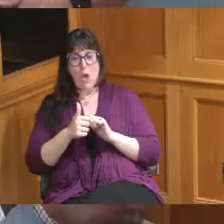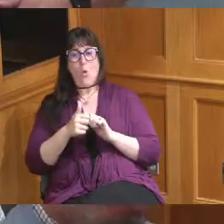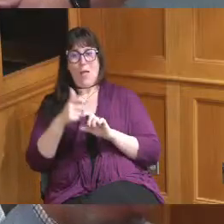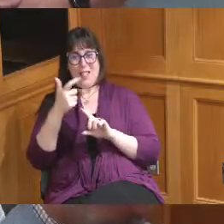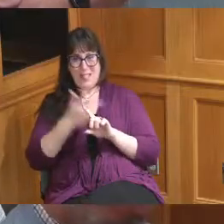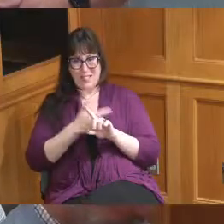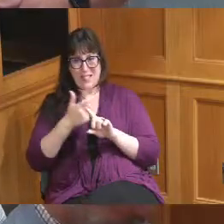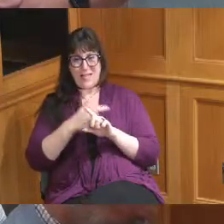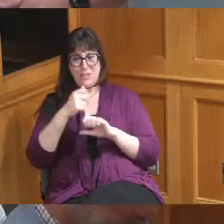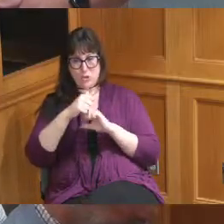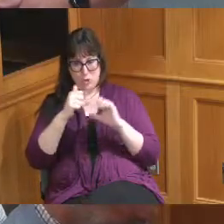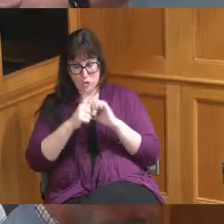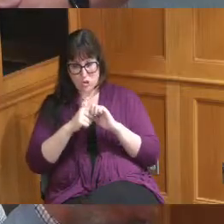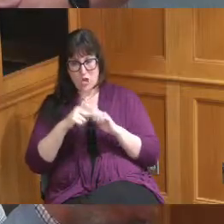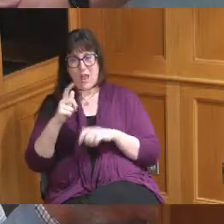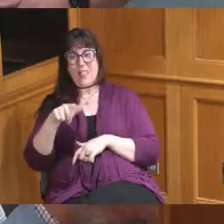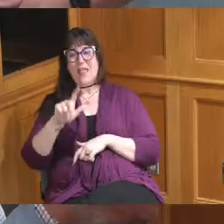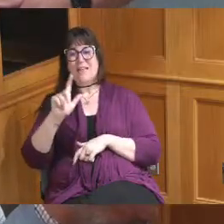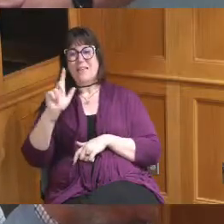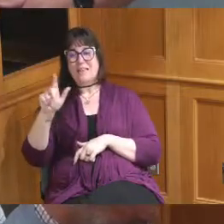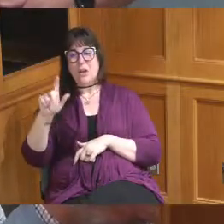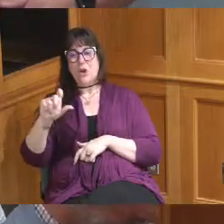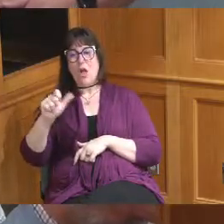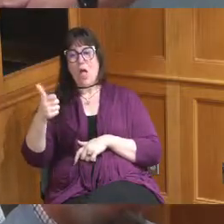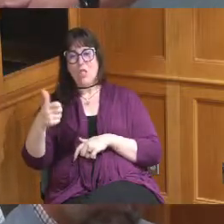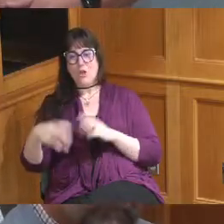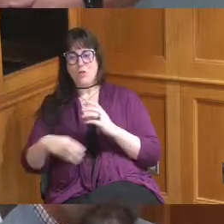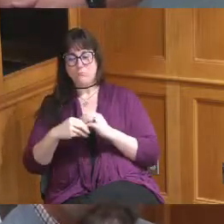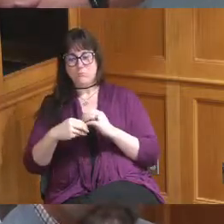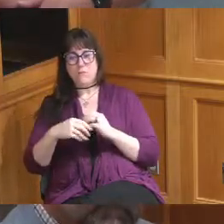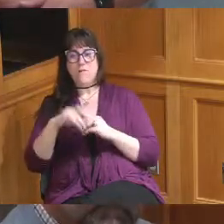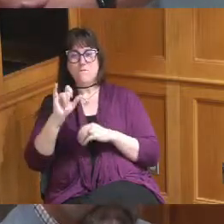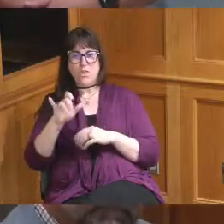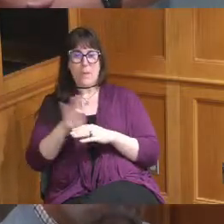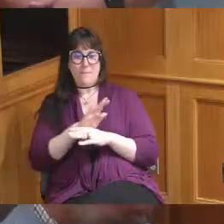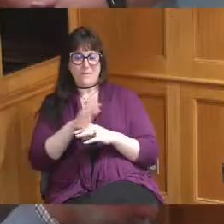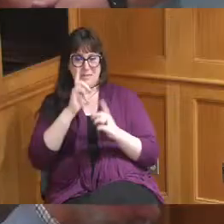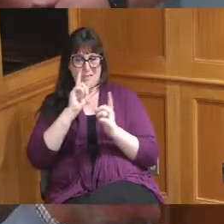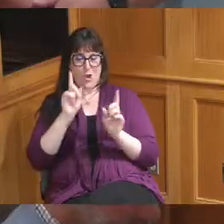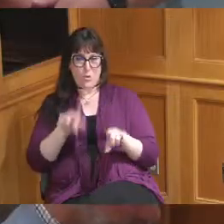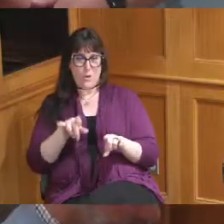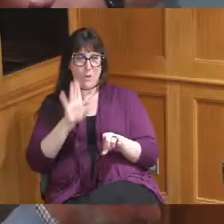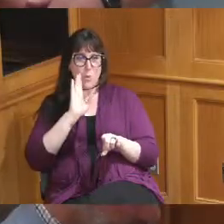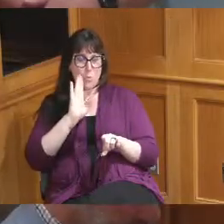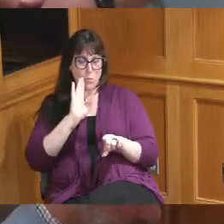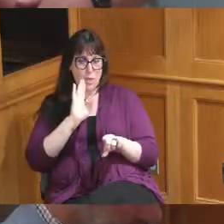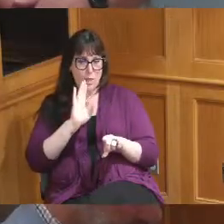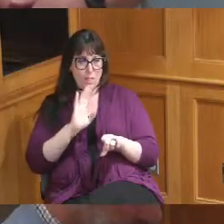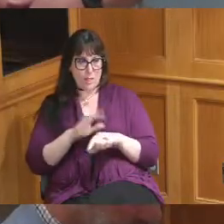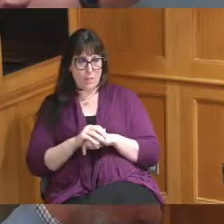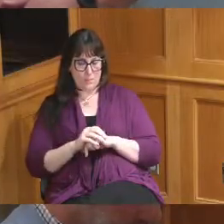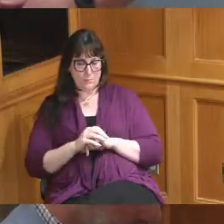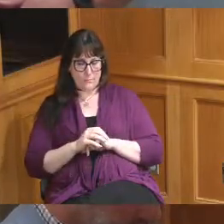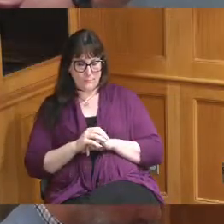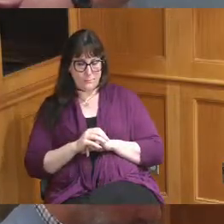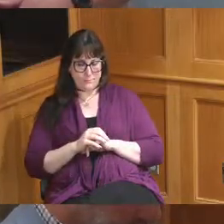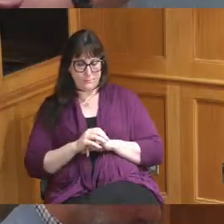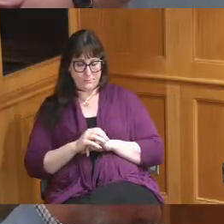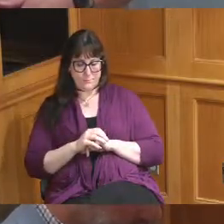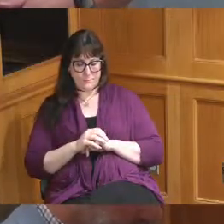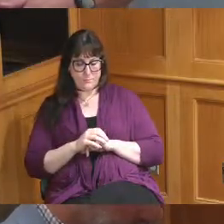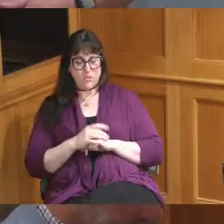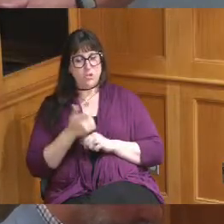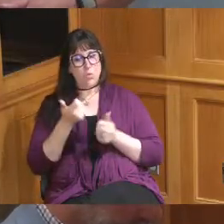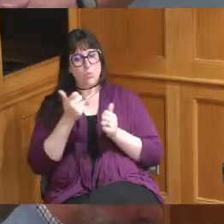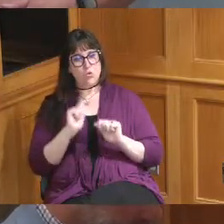and then there'll be other elements of that business arrangement that we will be working on as well. So we'll try